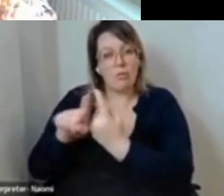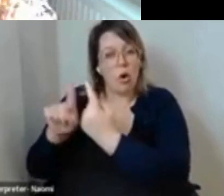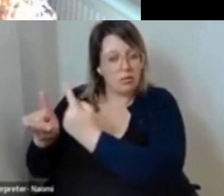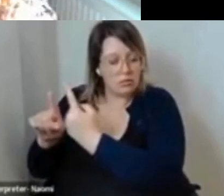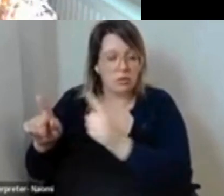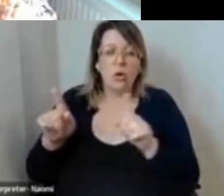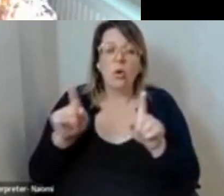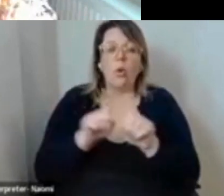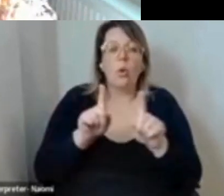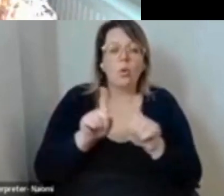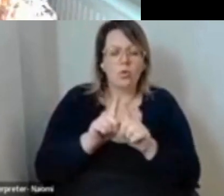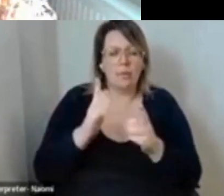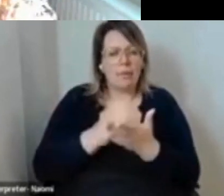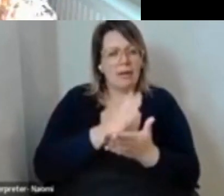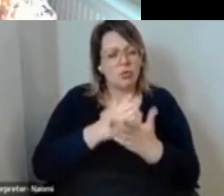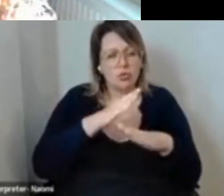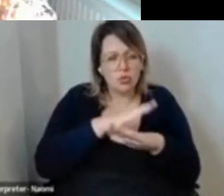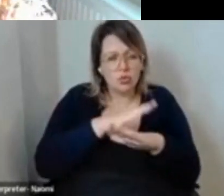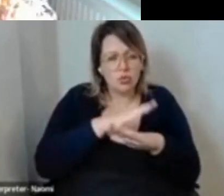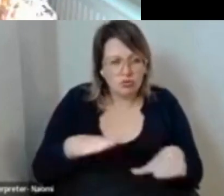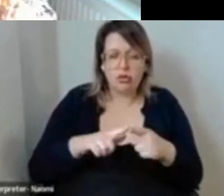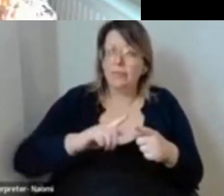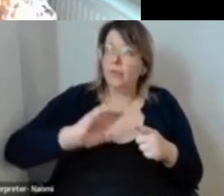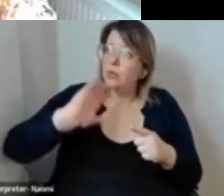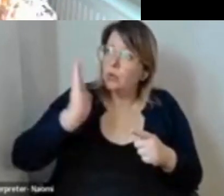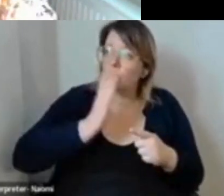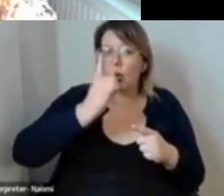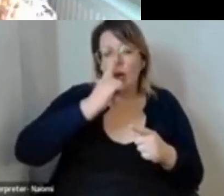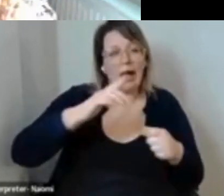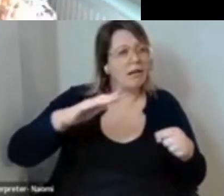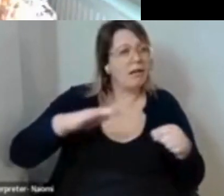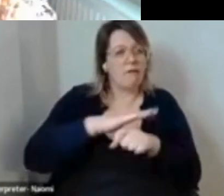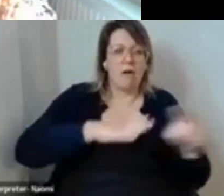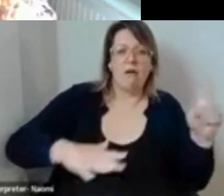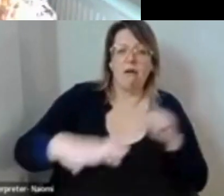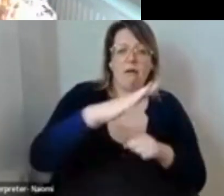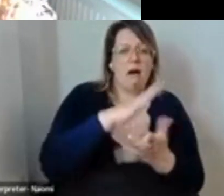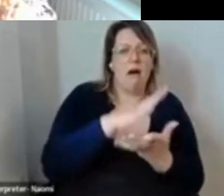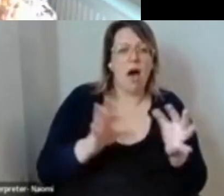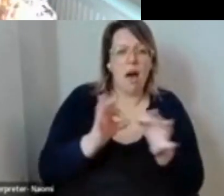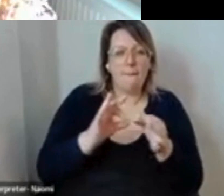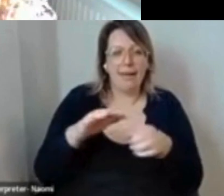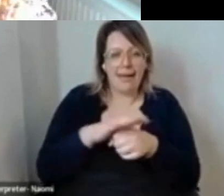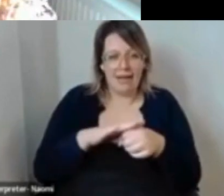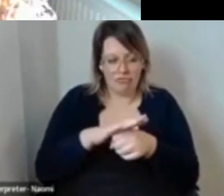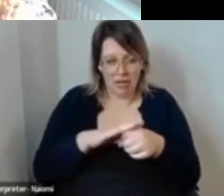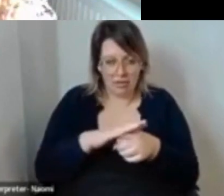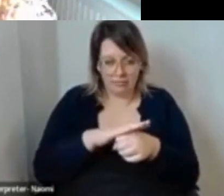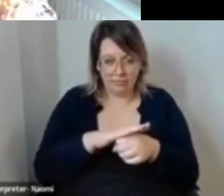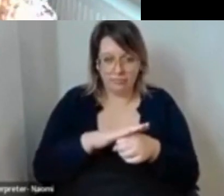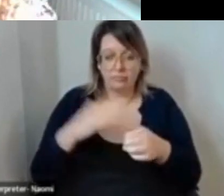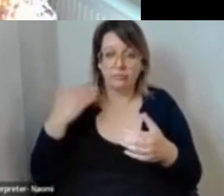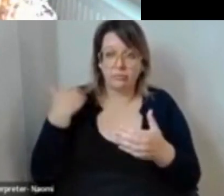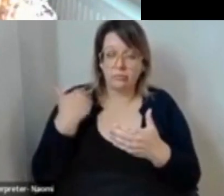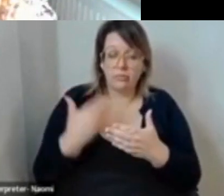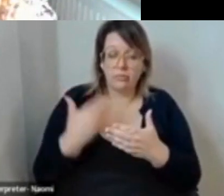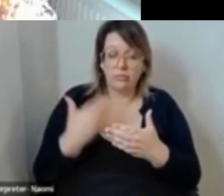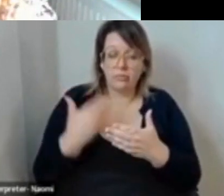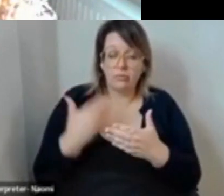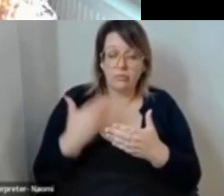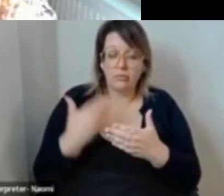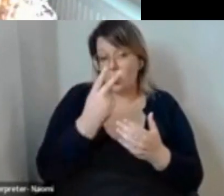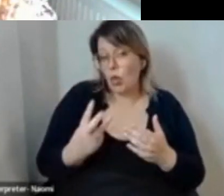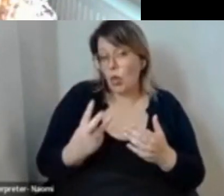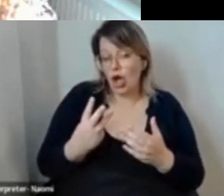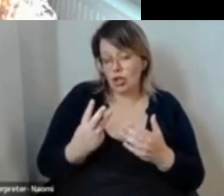serve can access the offer across your whole hub area. Just over 2/3 of the new Hub Lead organisations are